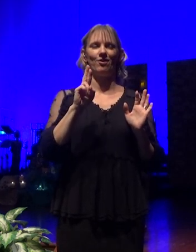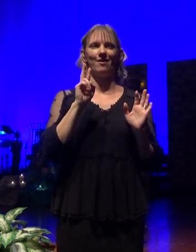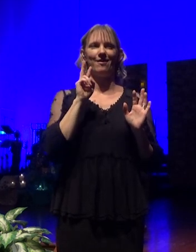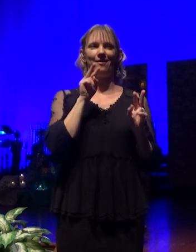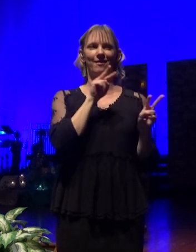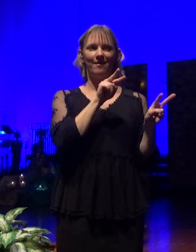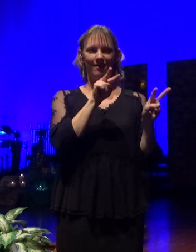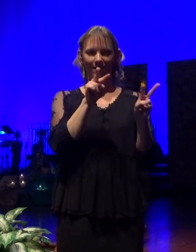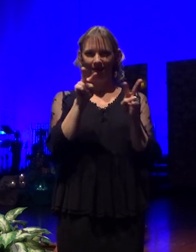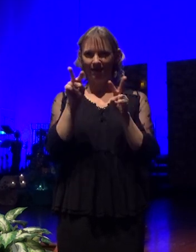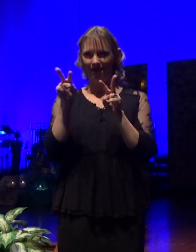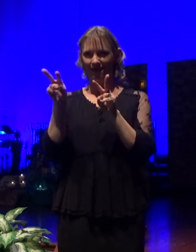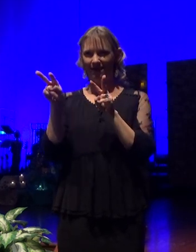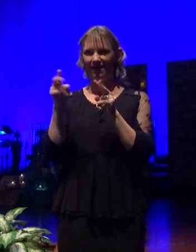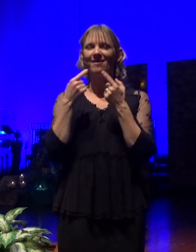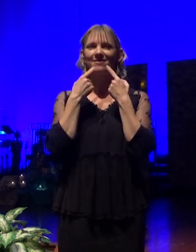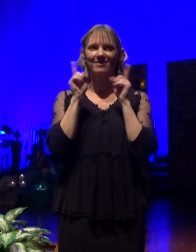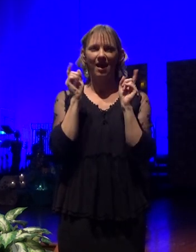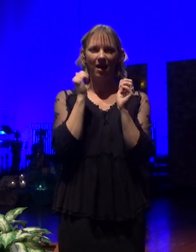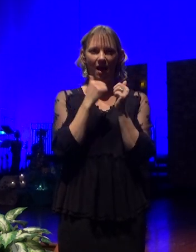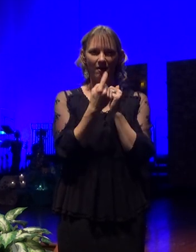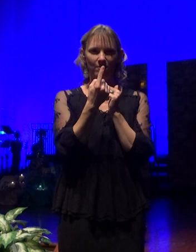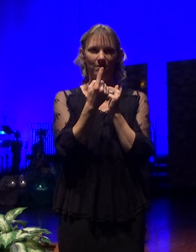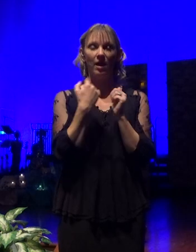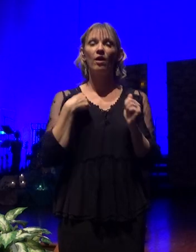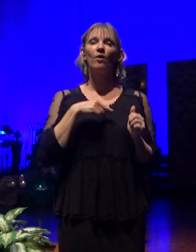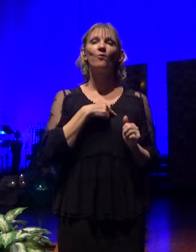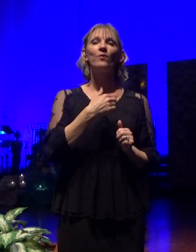and say to us, we know